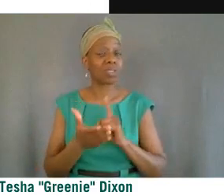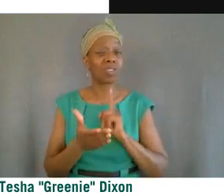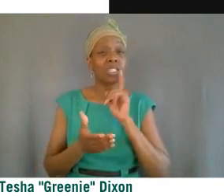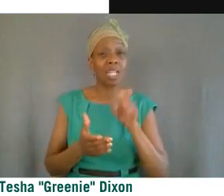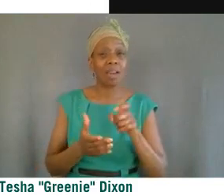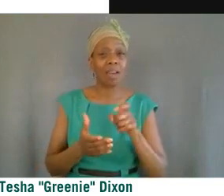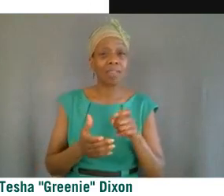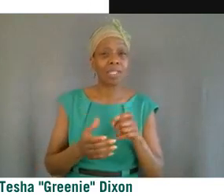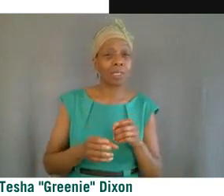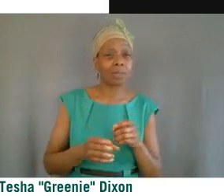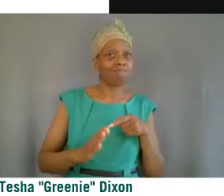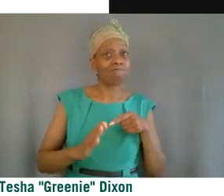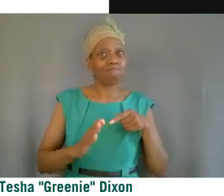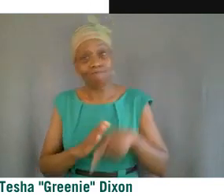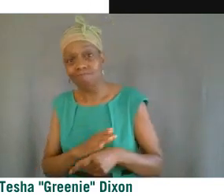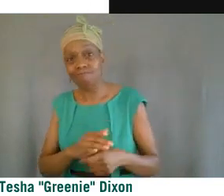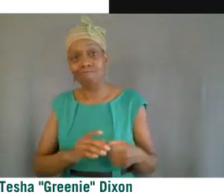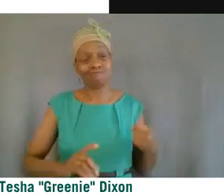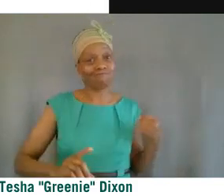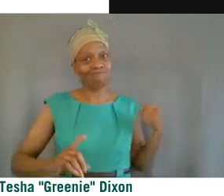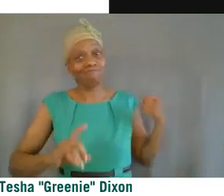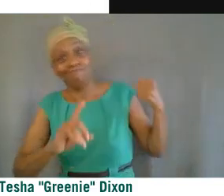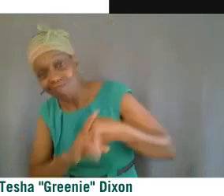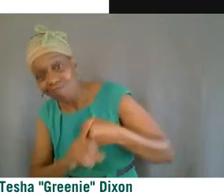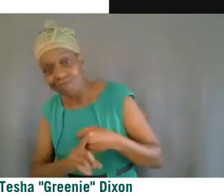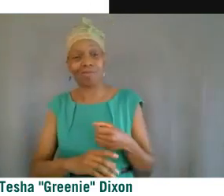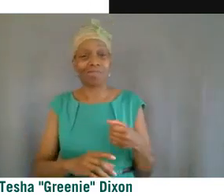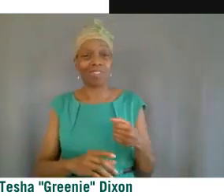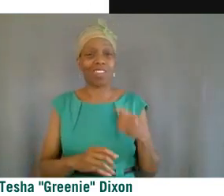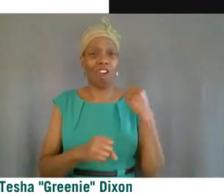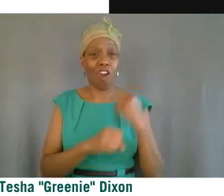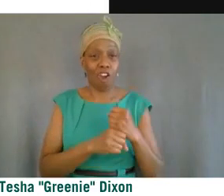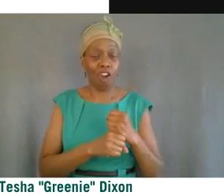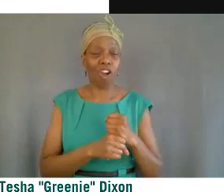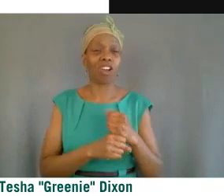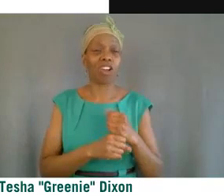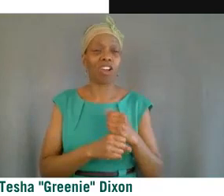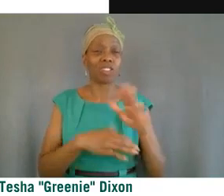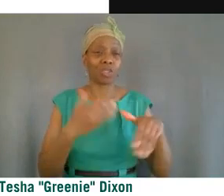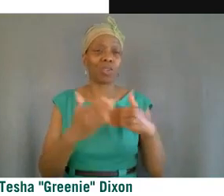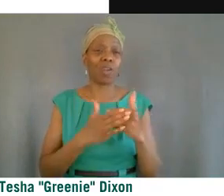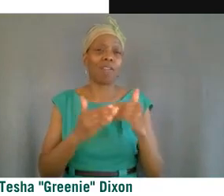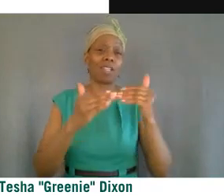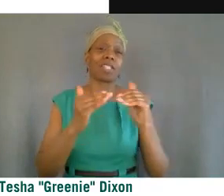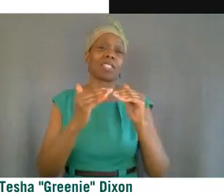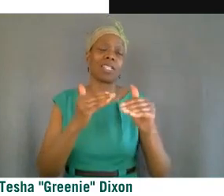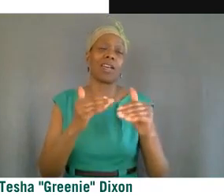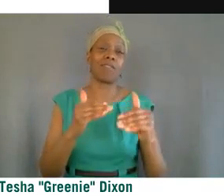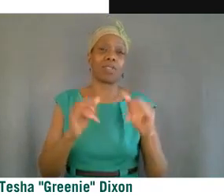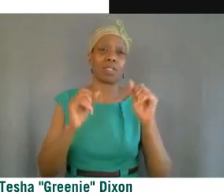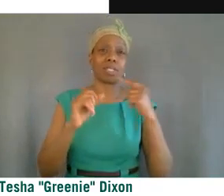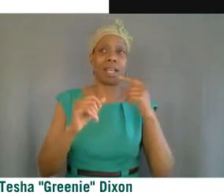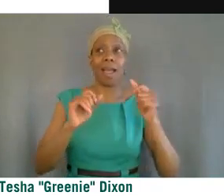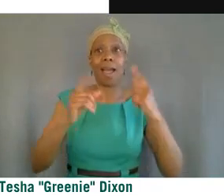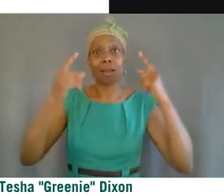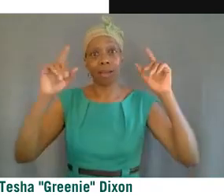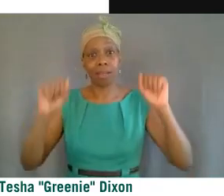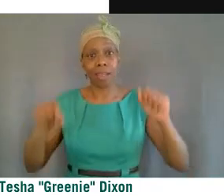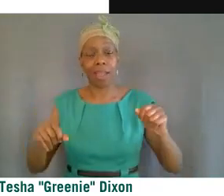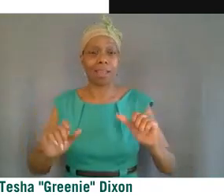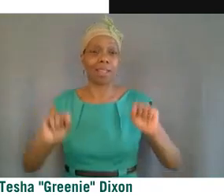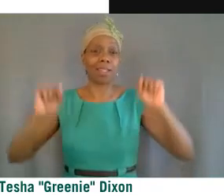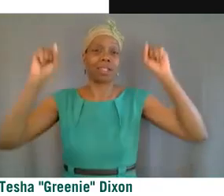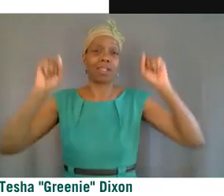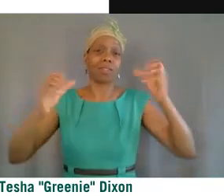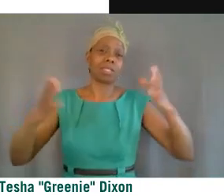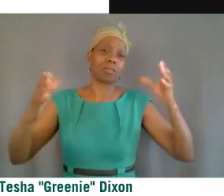hard for a bit to get to that next level of, I can lift this amount of weight, or I can do this function that I wasn't